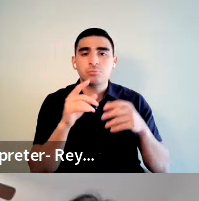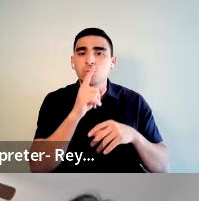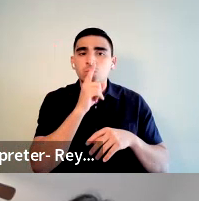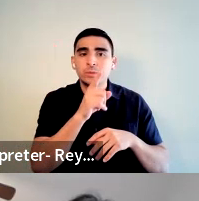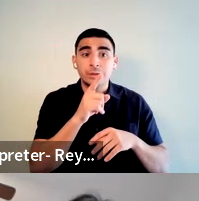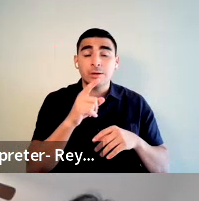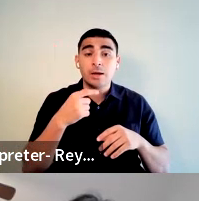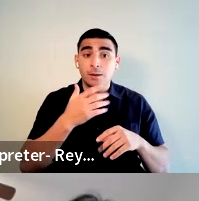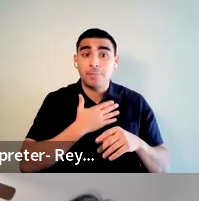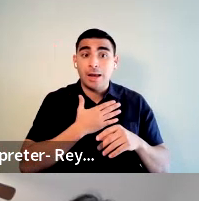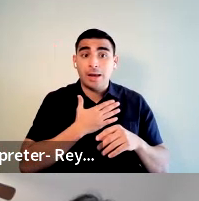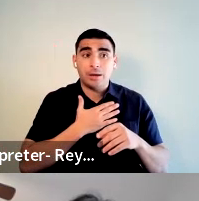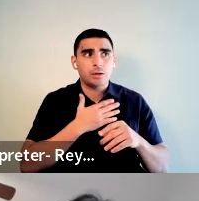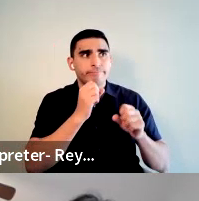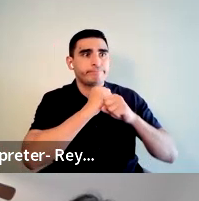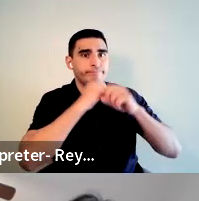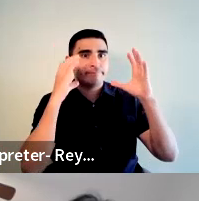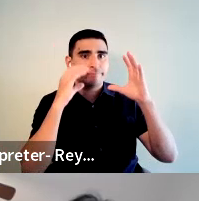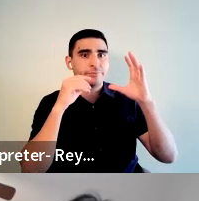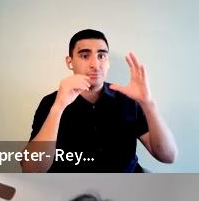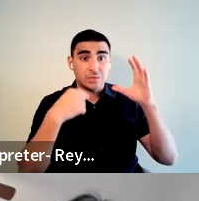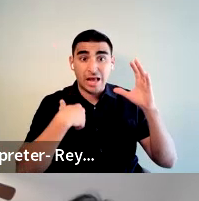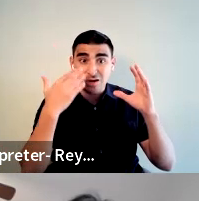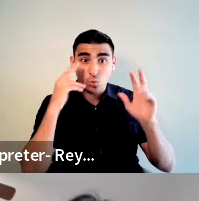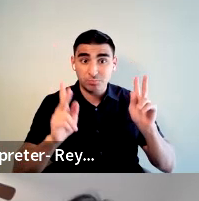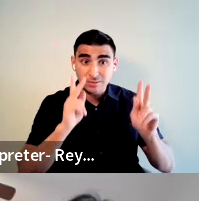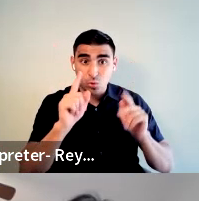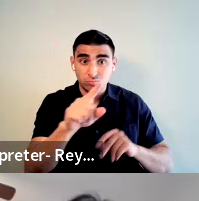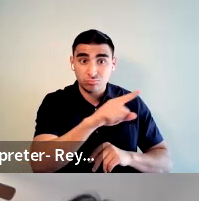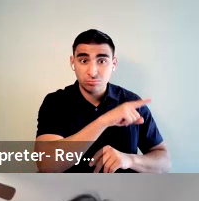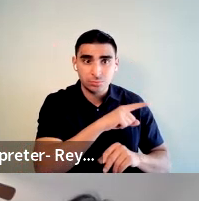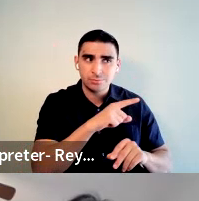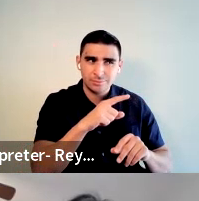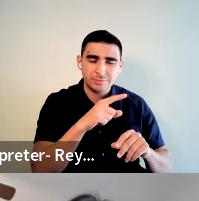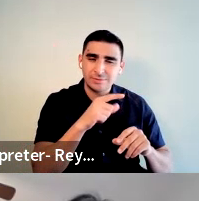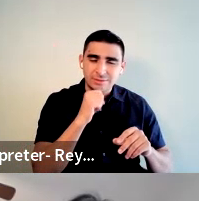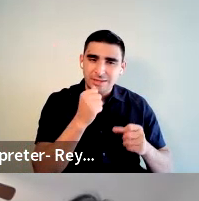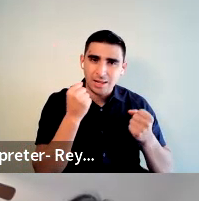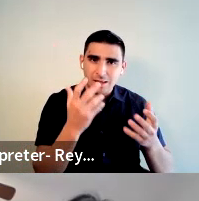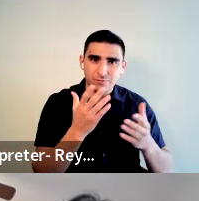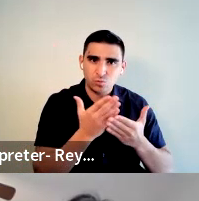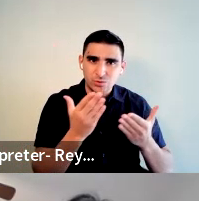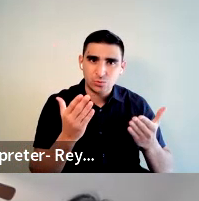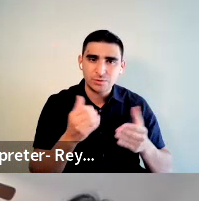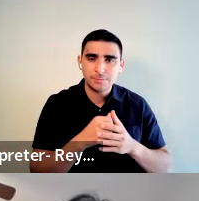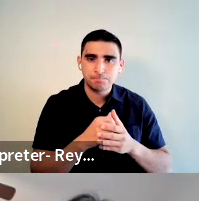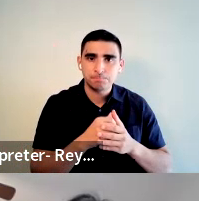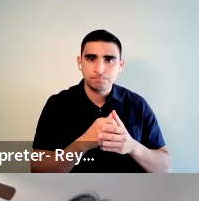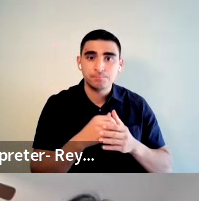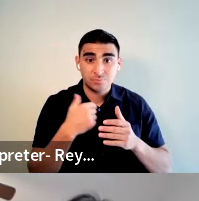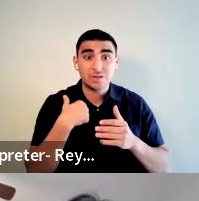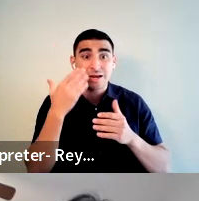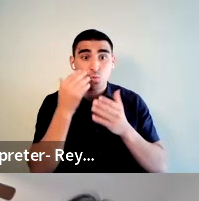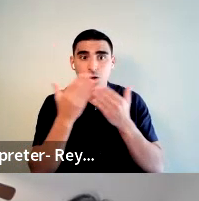Netherlands. So, and I'm a pretty well-connected person. And if I don't know those things, then other people